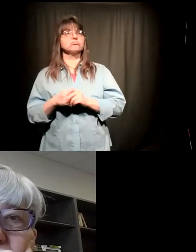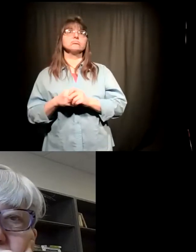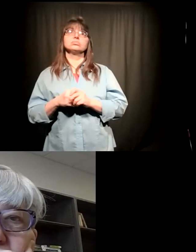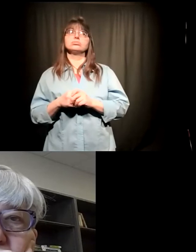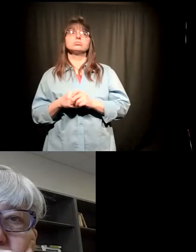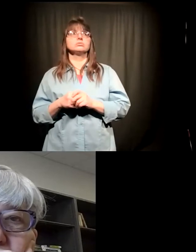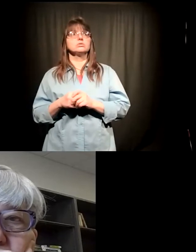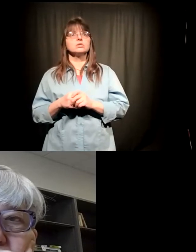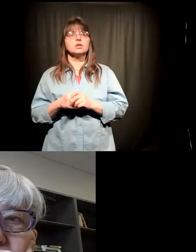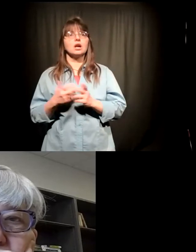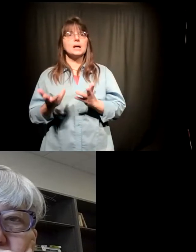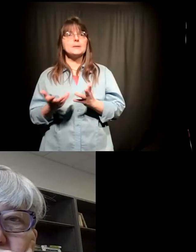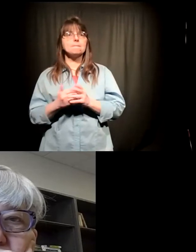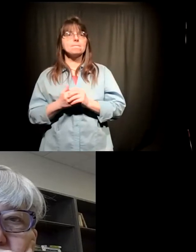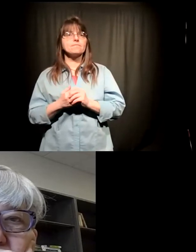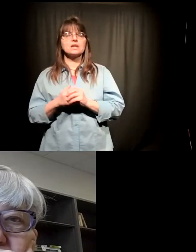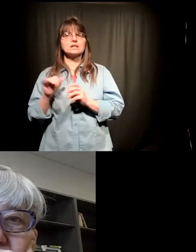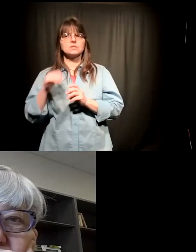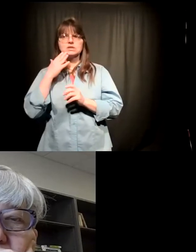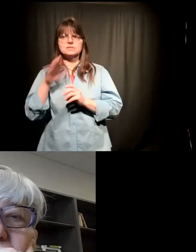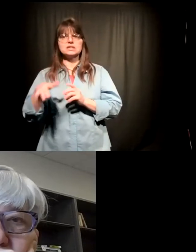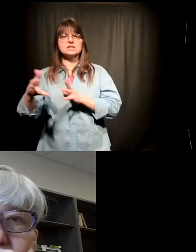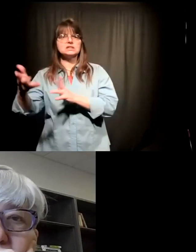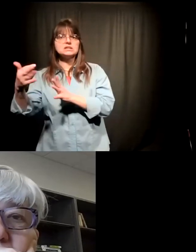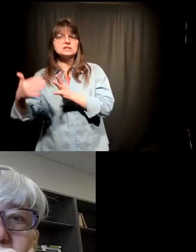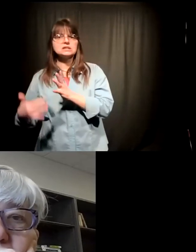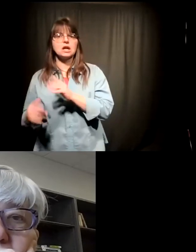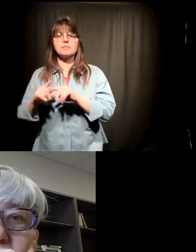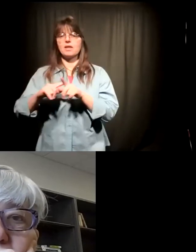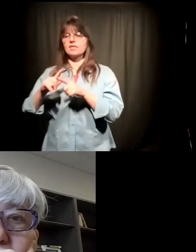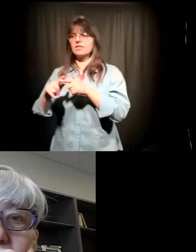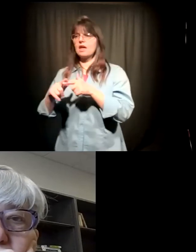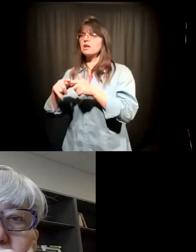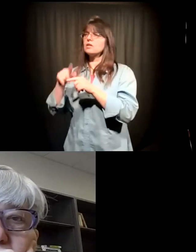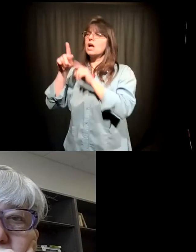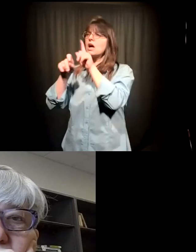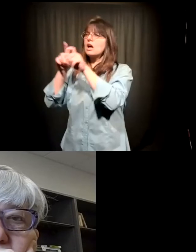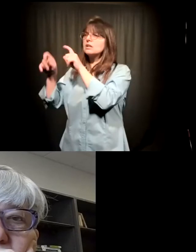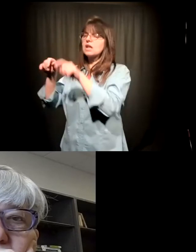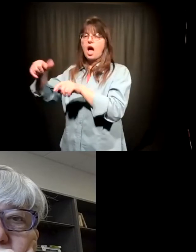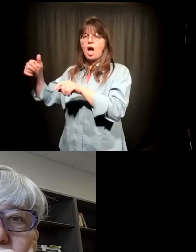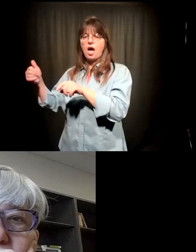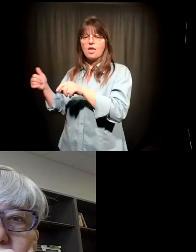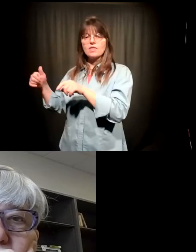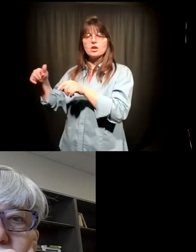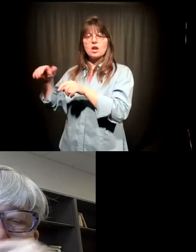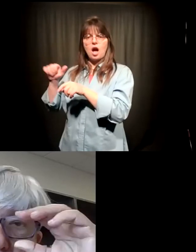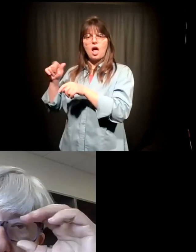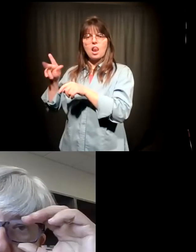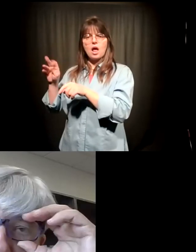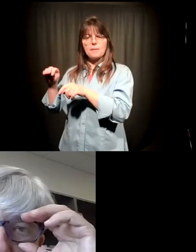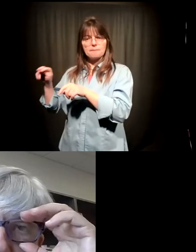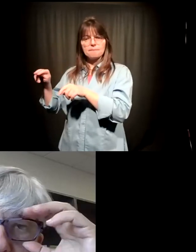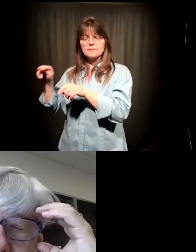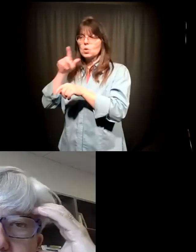There was a lot that I didn't put in the book. There was a lot from my early research, which wasn't as focused on Bell and was